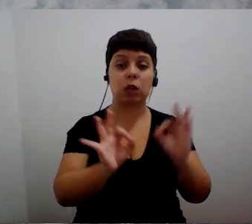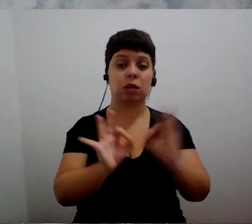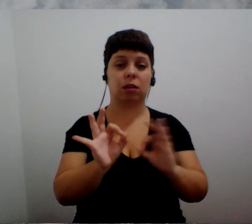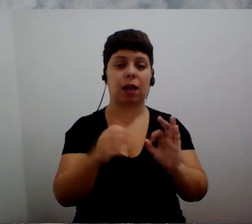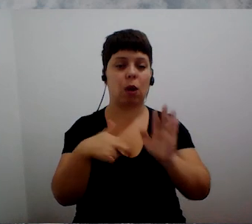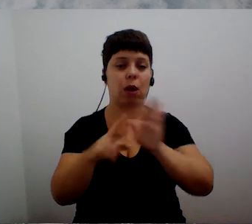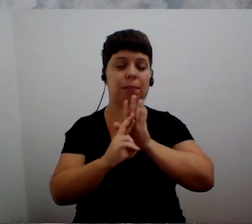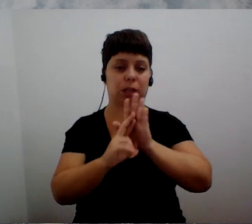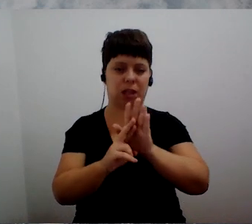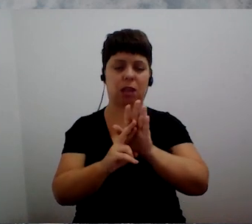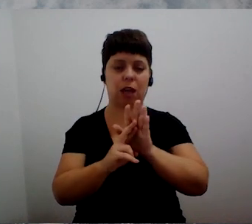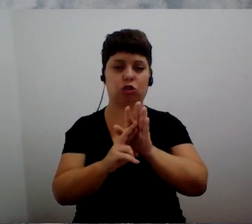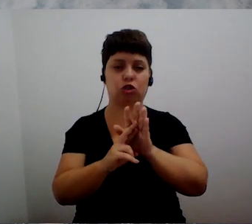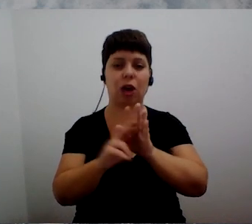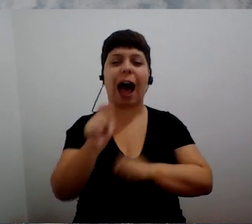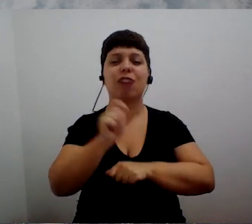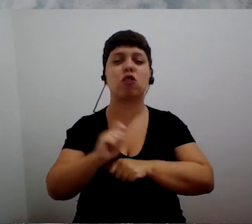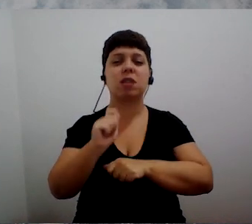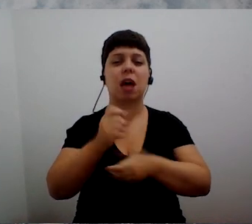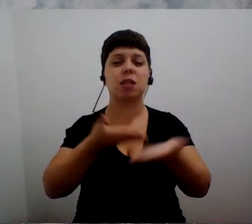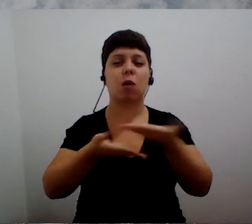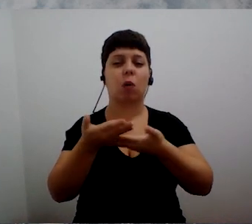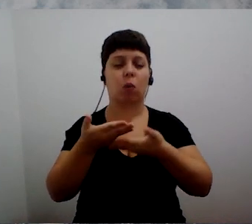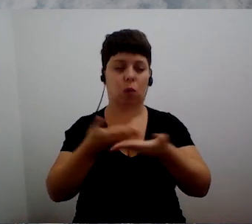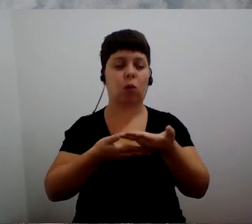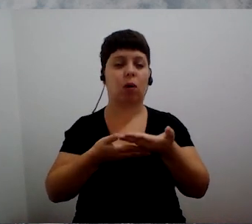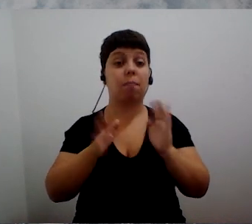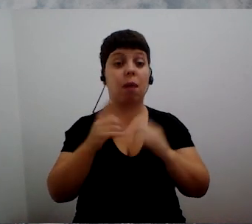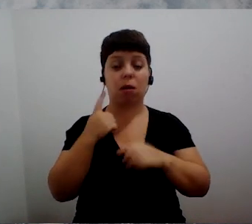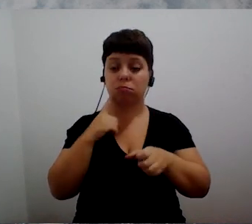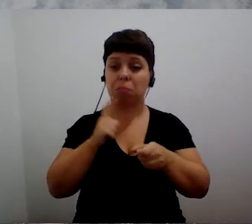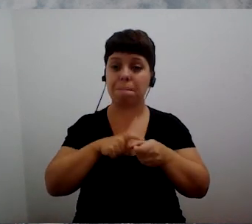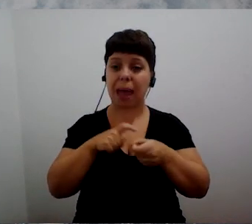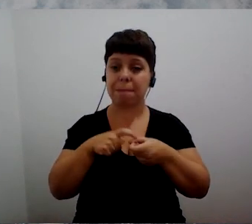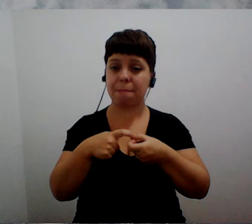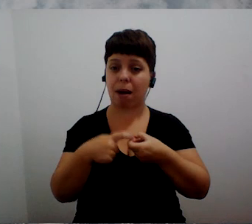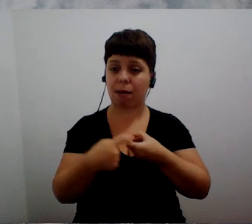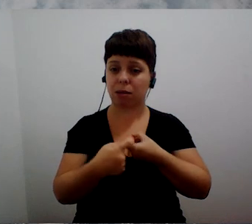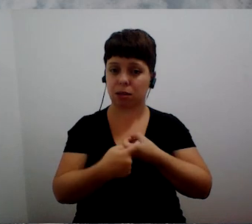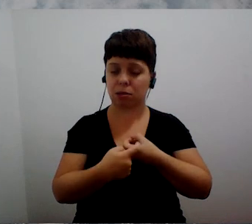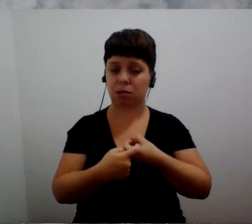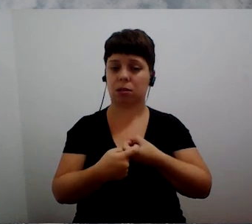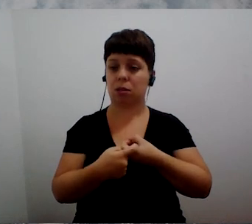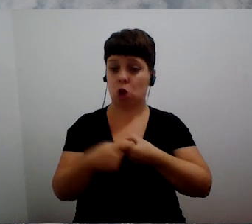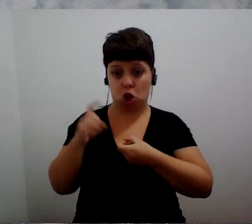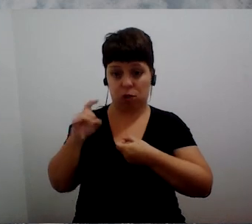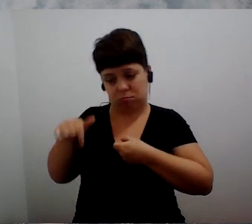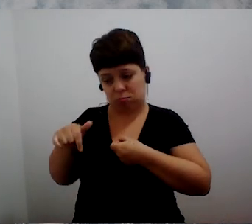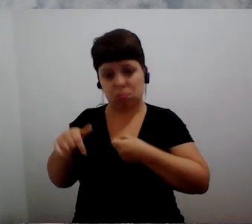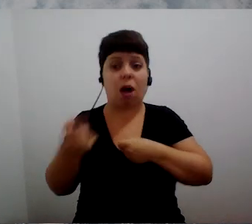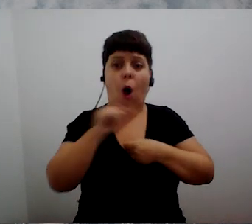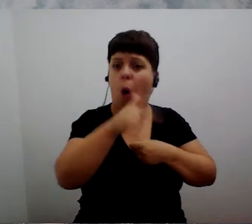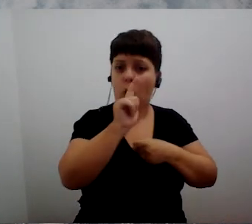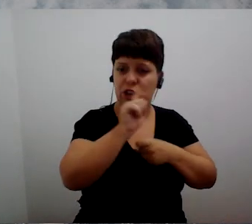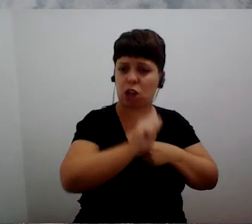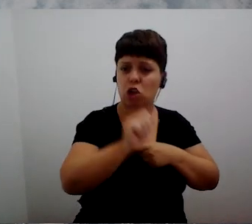many initiatives, despite it. I represent a trade association here, but I can see that our